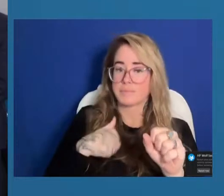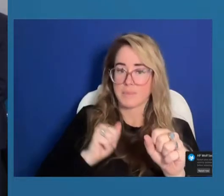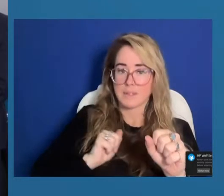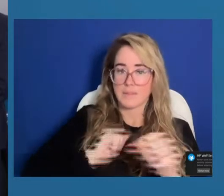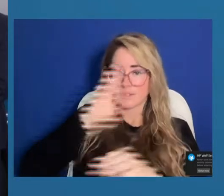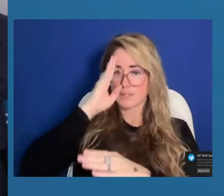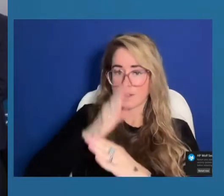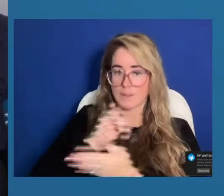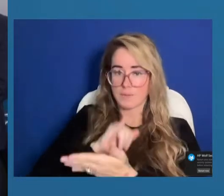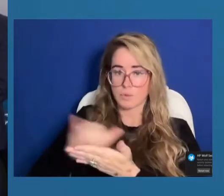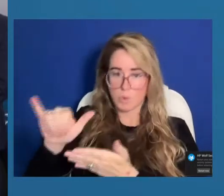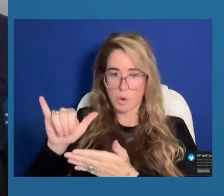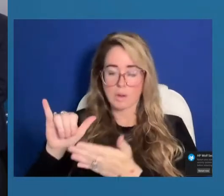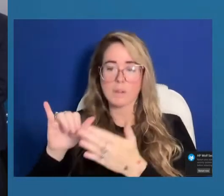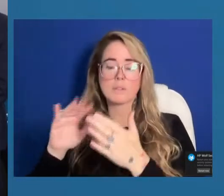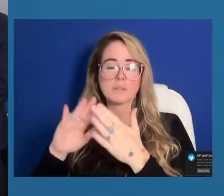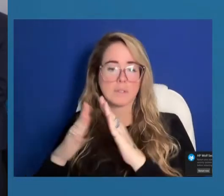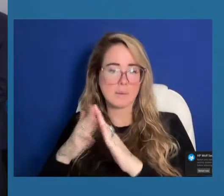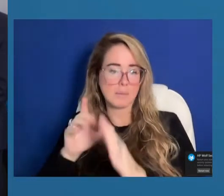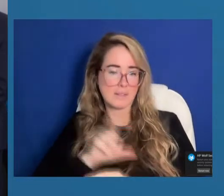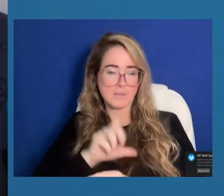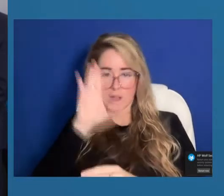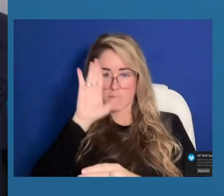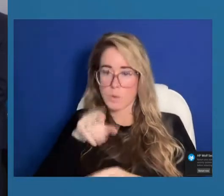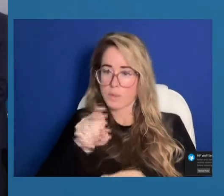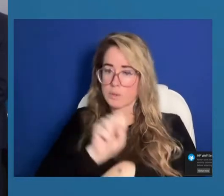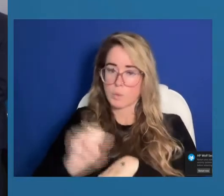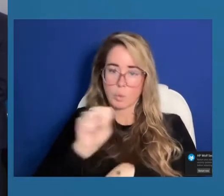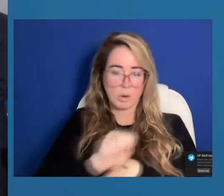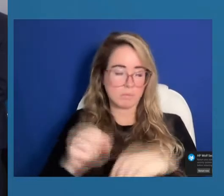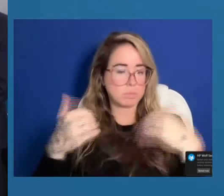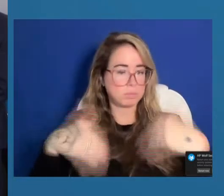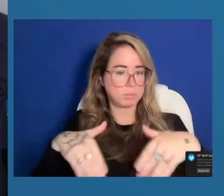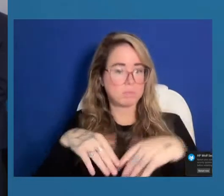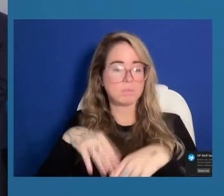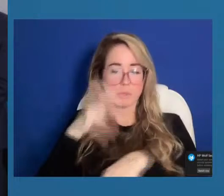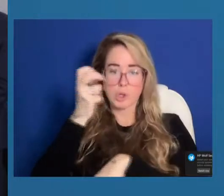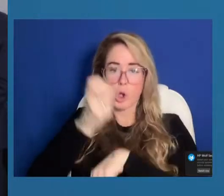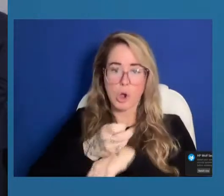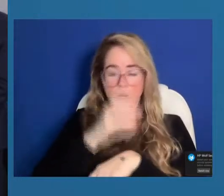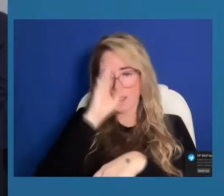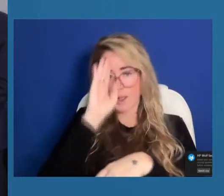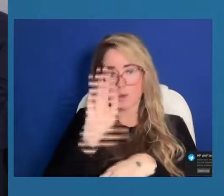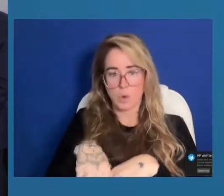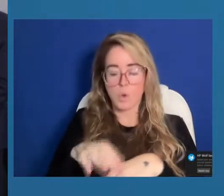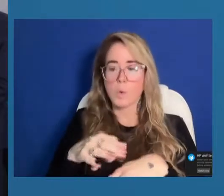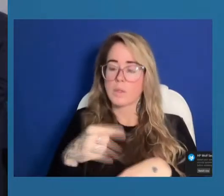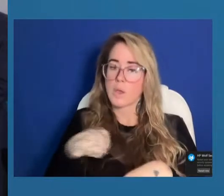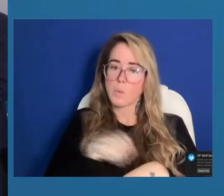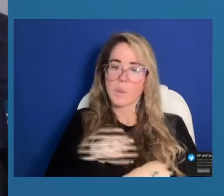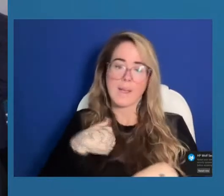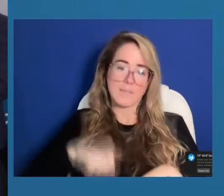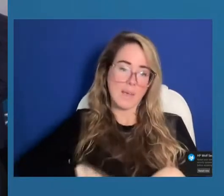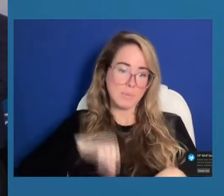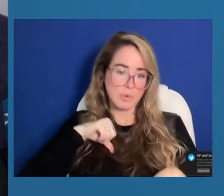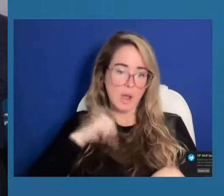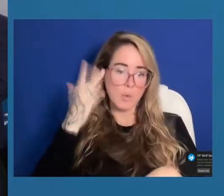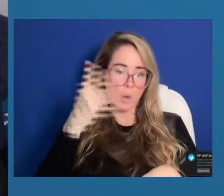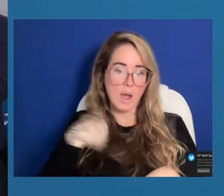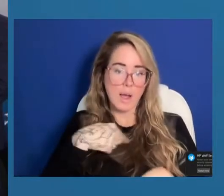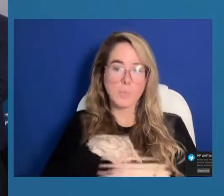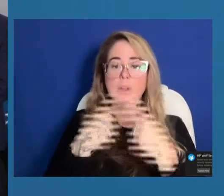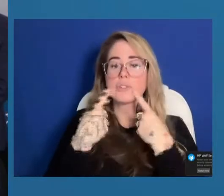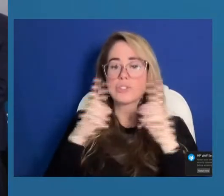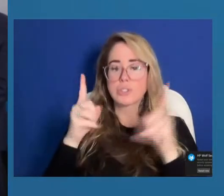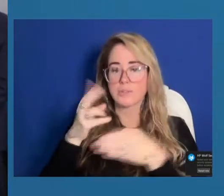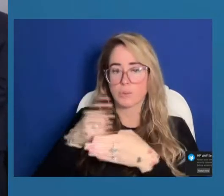officer, I know the toll this work can have, and I also know the tremendous pride that comes from achieving the results like